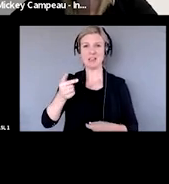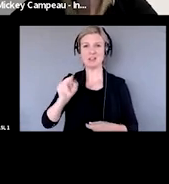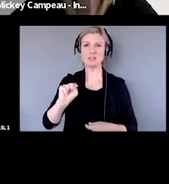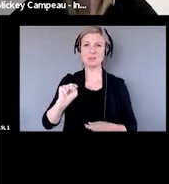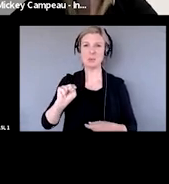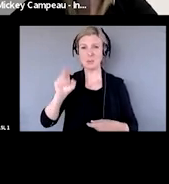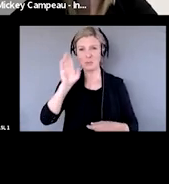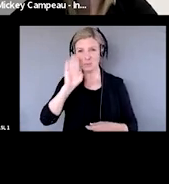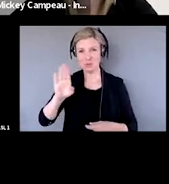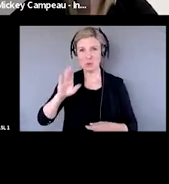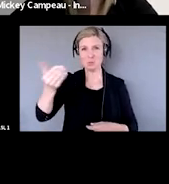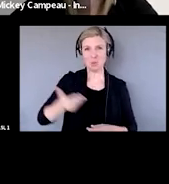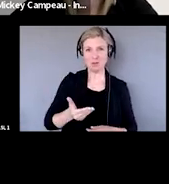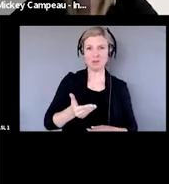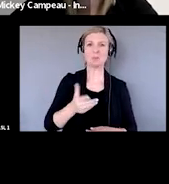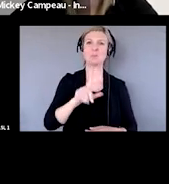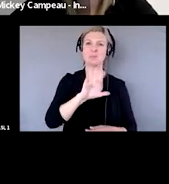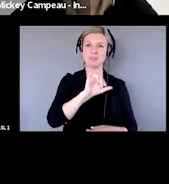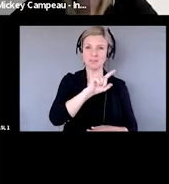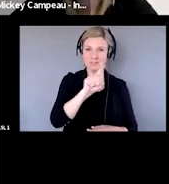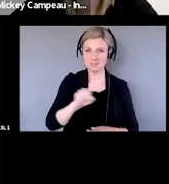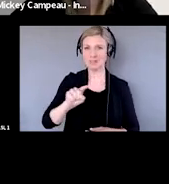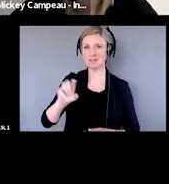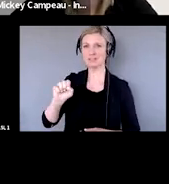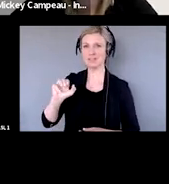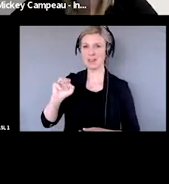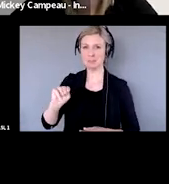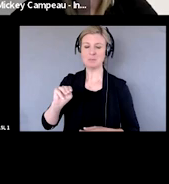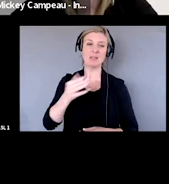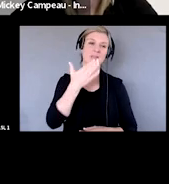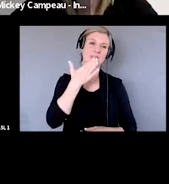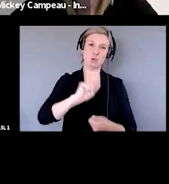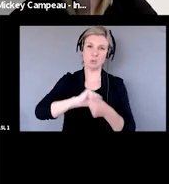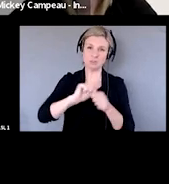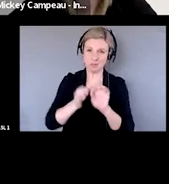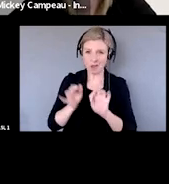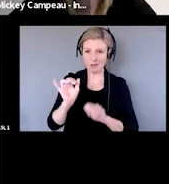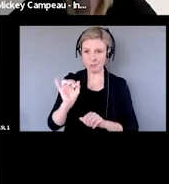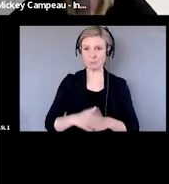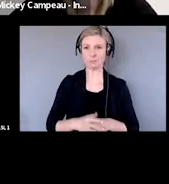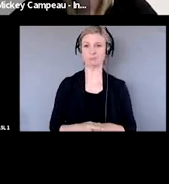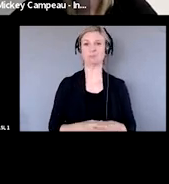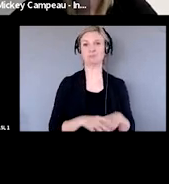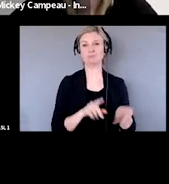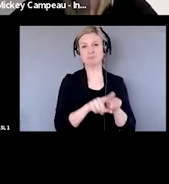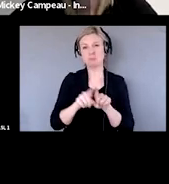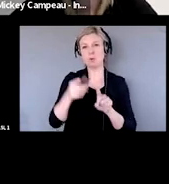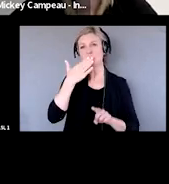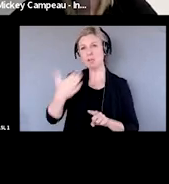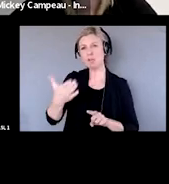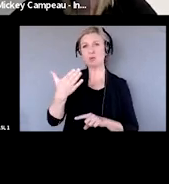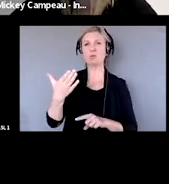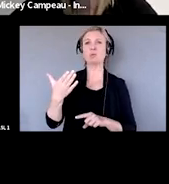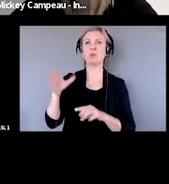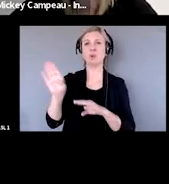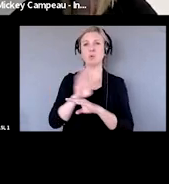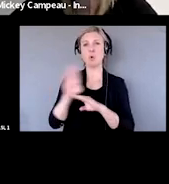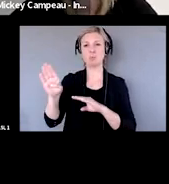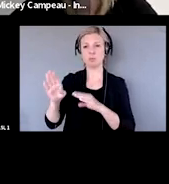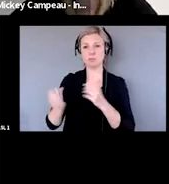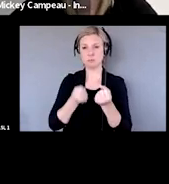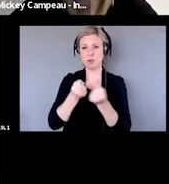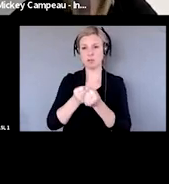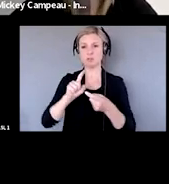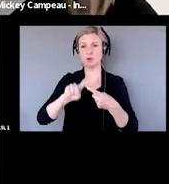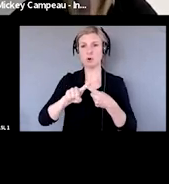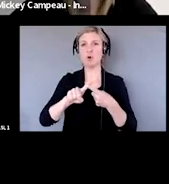today, and thank you to Asign. And while I'm at it, I'd also like to thank our corporate sponsors, Ernst & Young, Reese